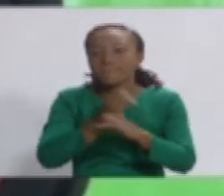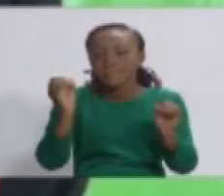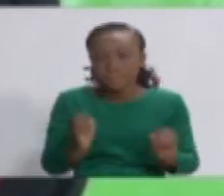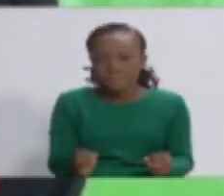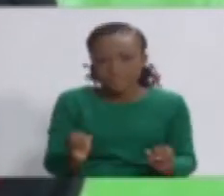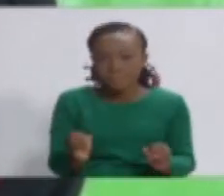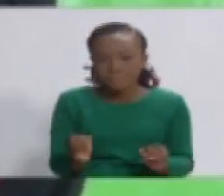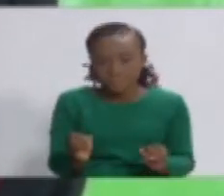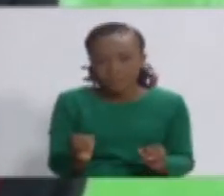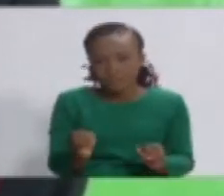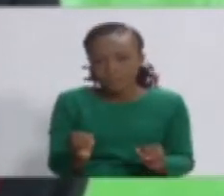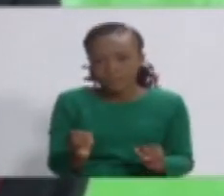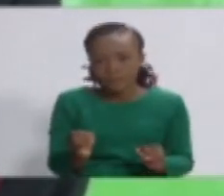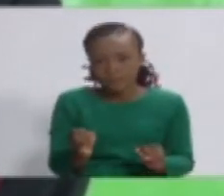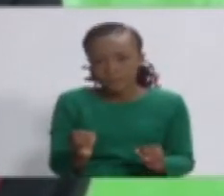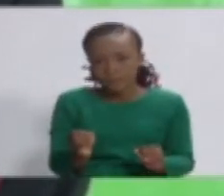elect